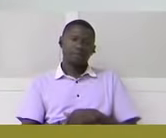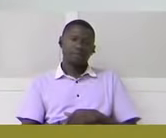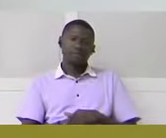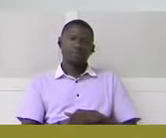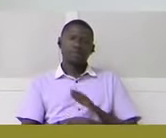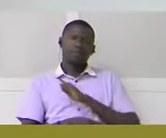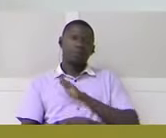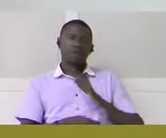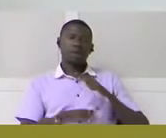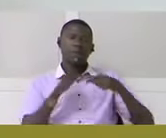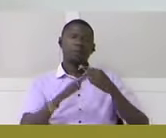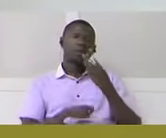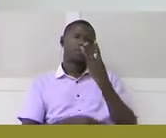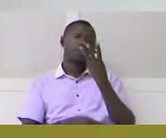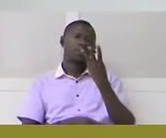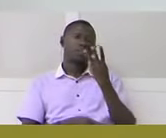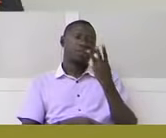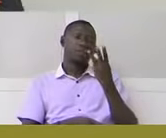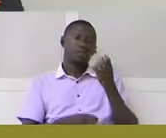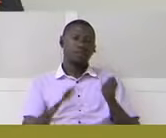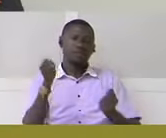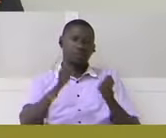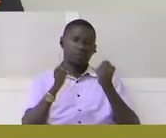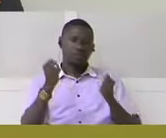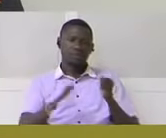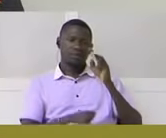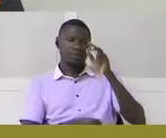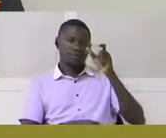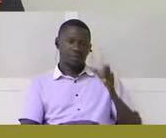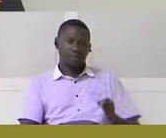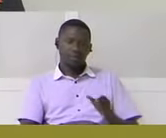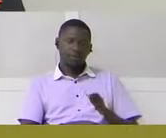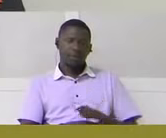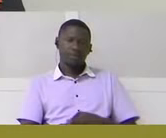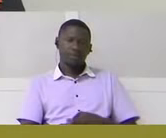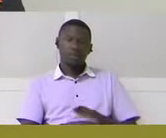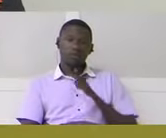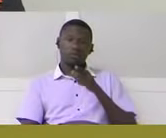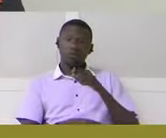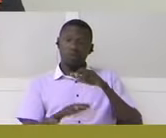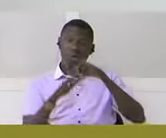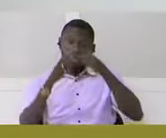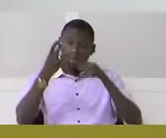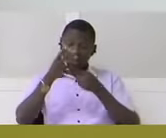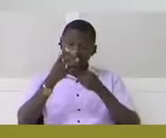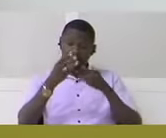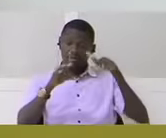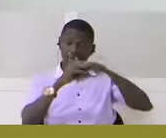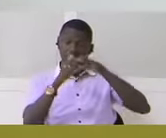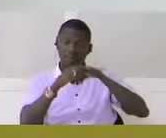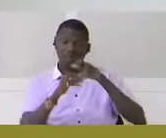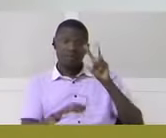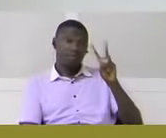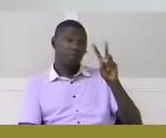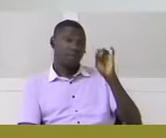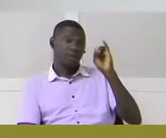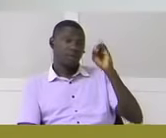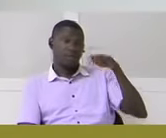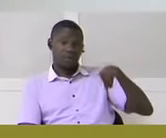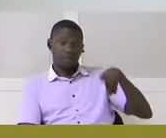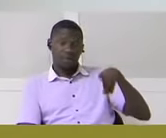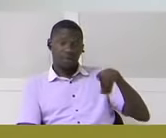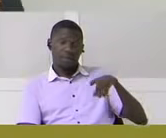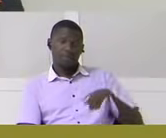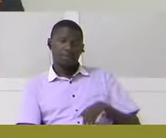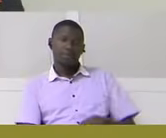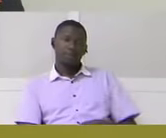Dol driver Sabalem. Were you all VIPs? Tell baby VIP control at mobile. That's correct. Wala mtuonyati.